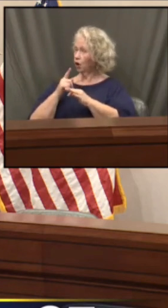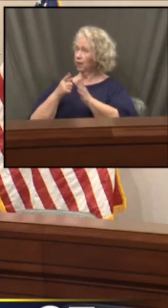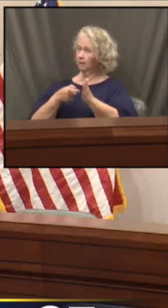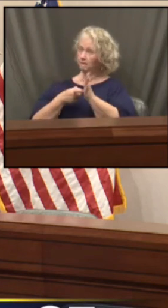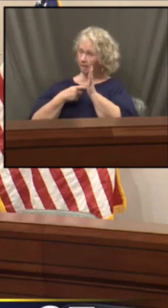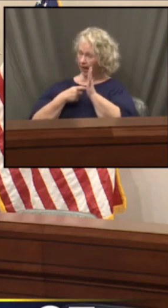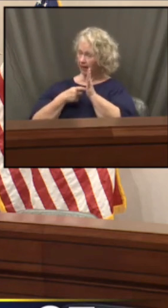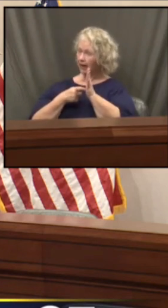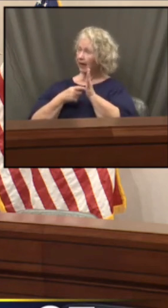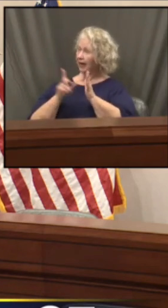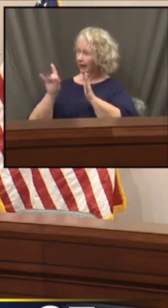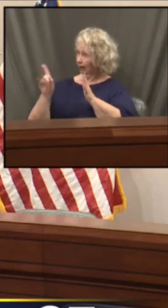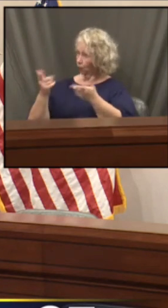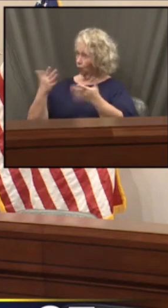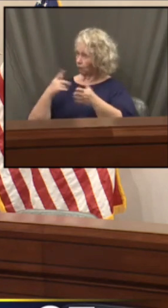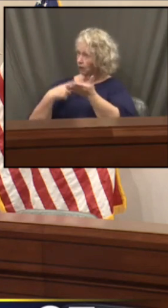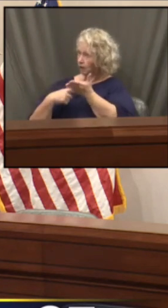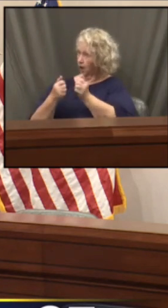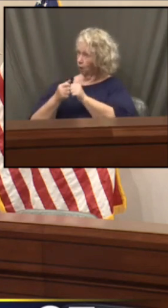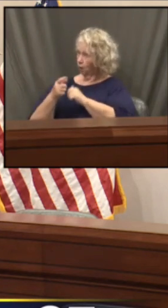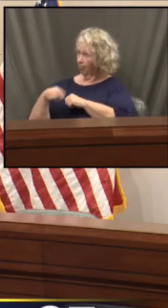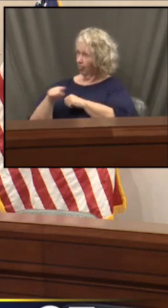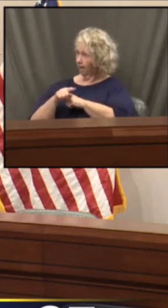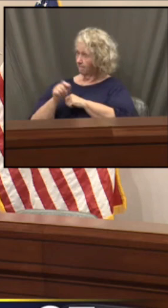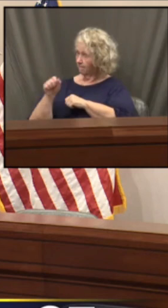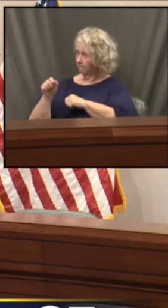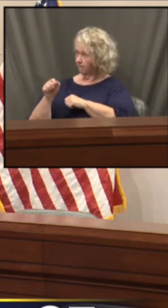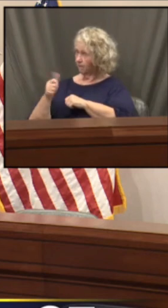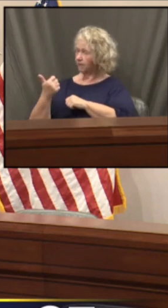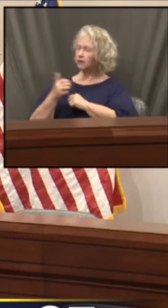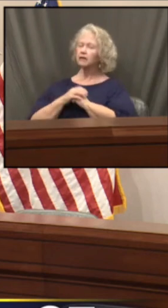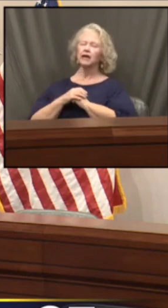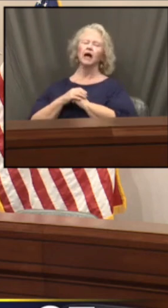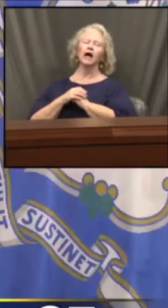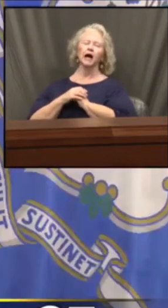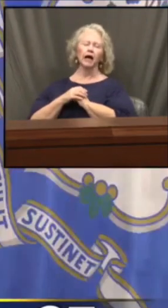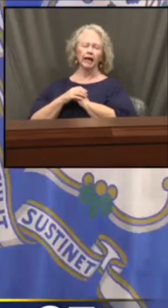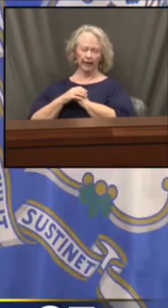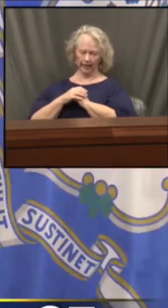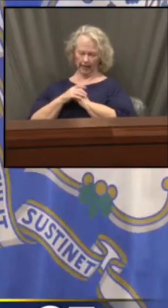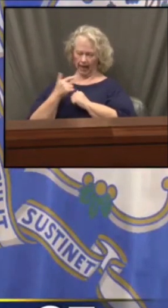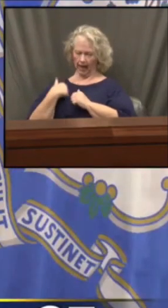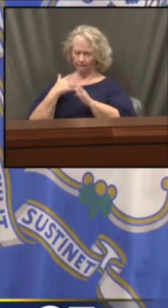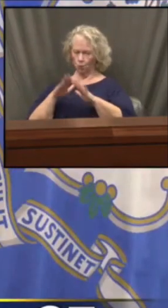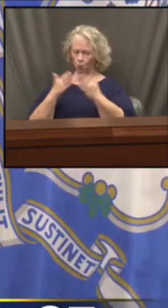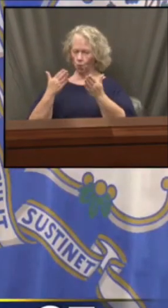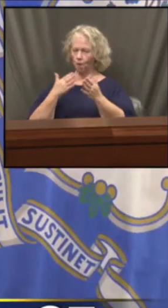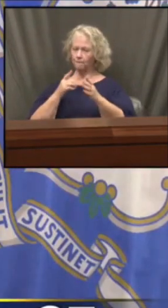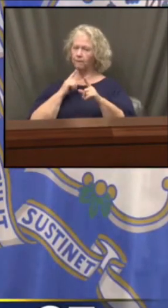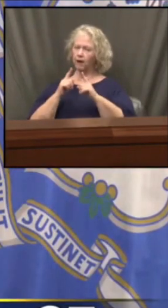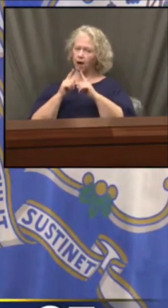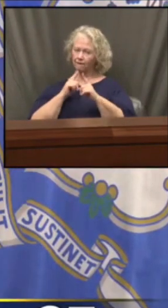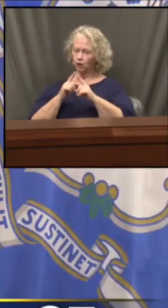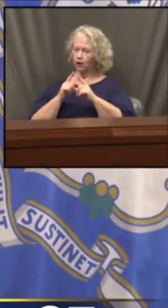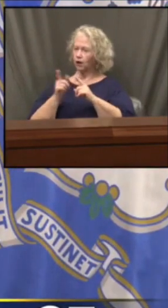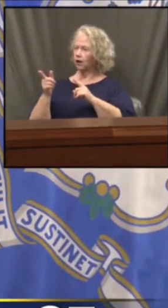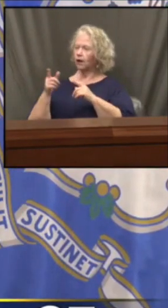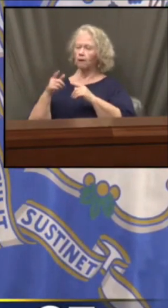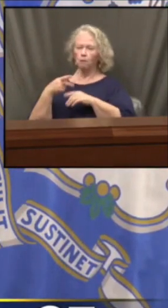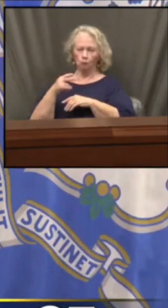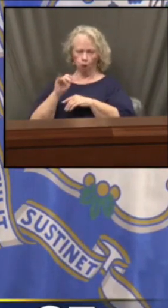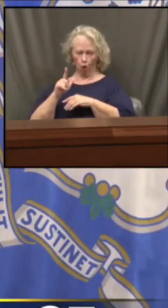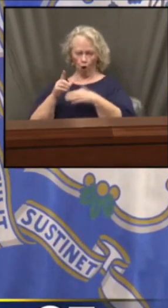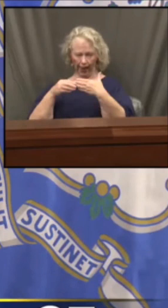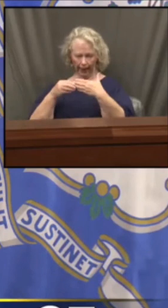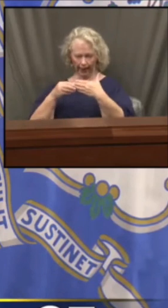that ended up happening? Yeah, no, we have had a lot of conversations led by Paul Mounds with the